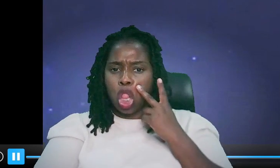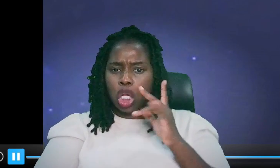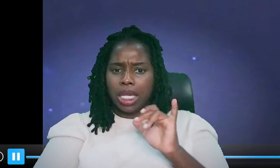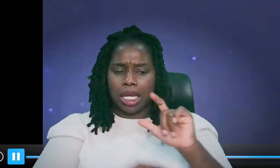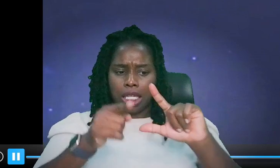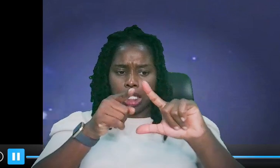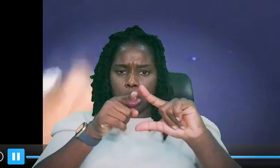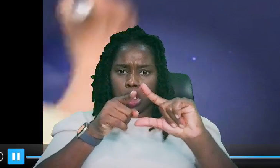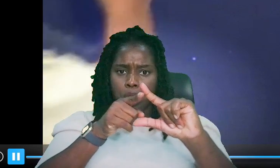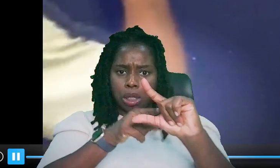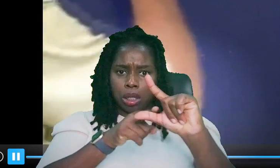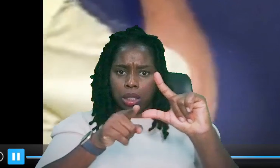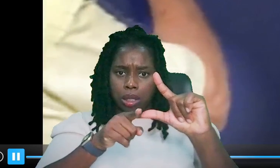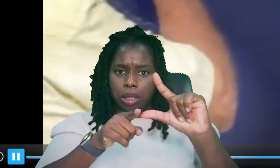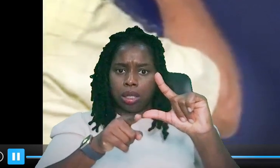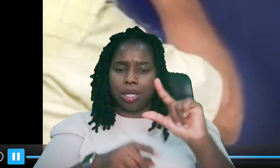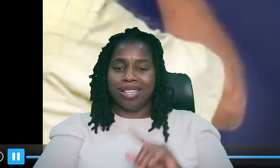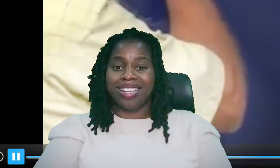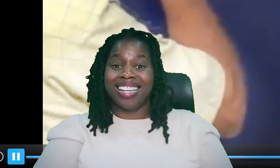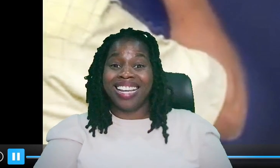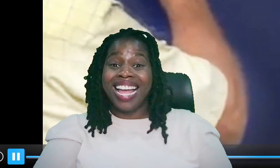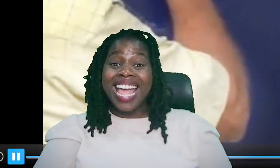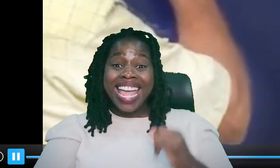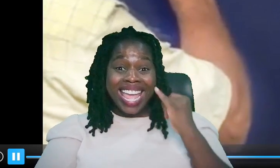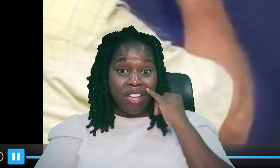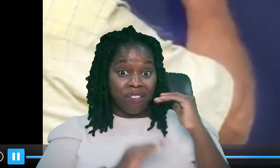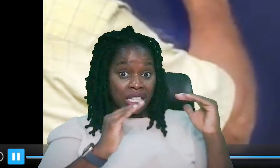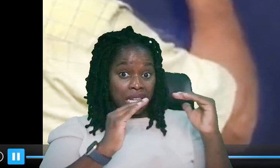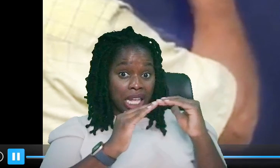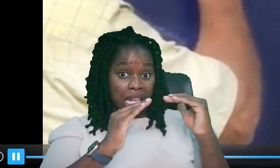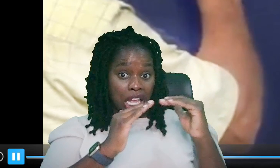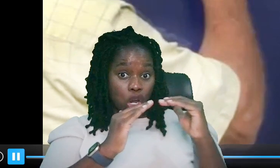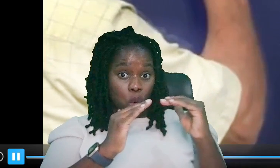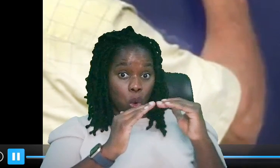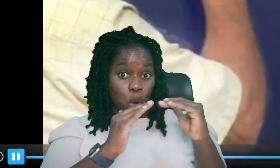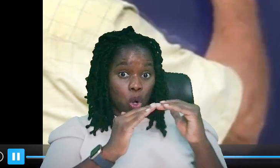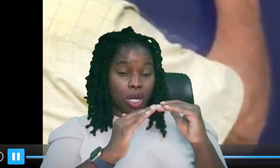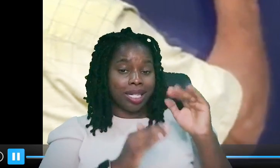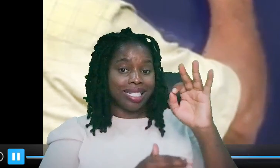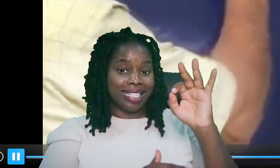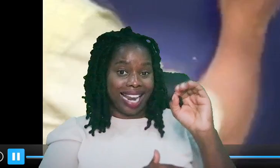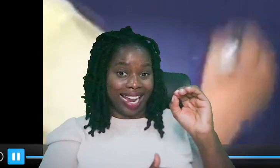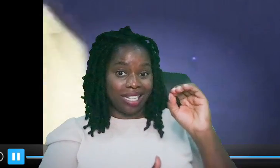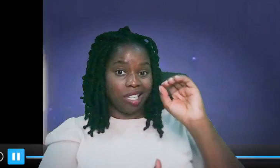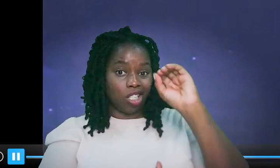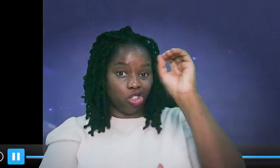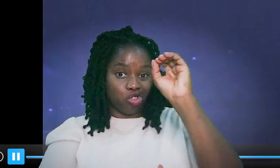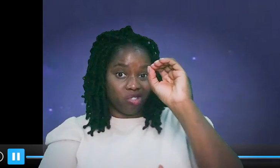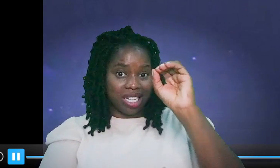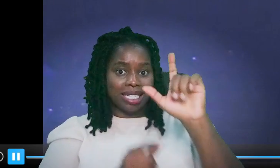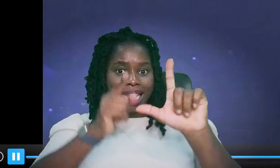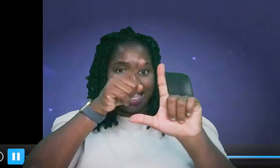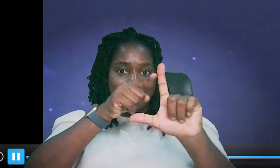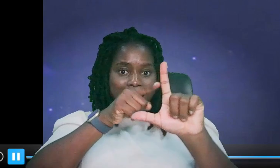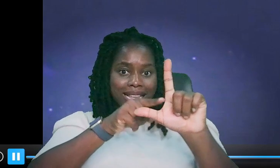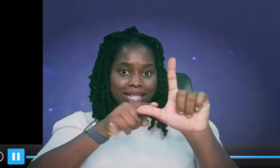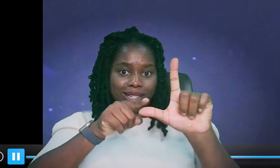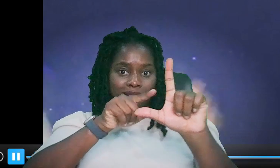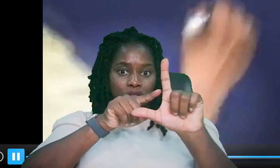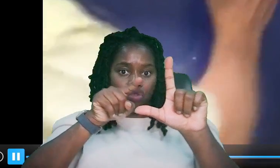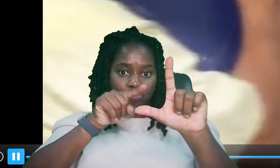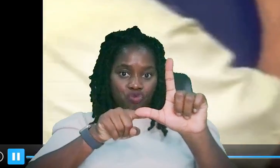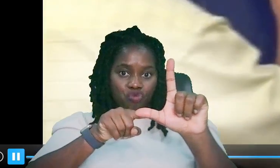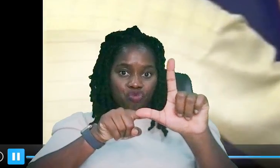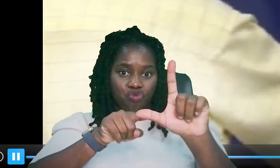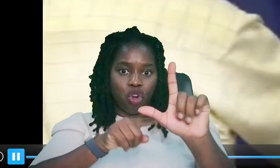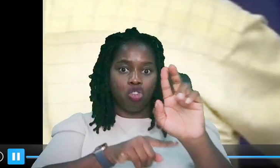that. If it's equal to 90 degrees, that's called a right angle.